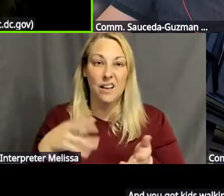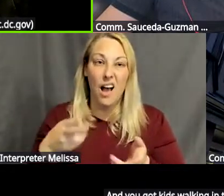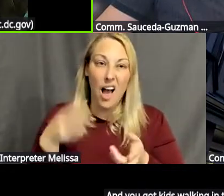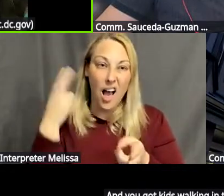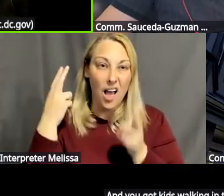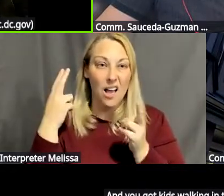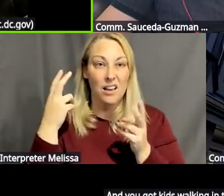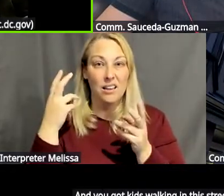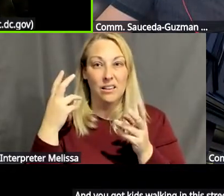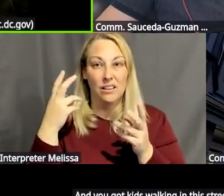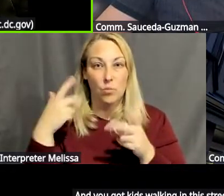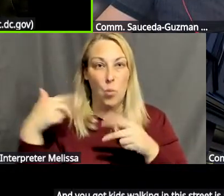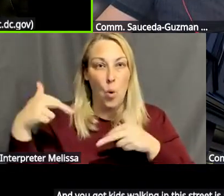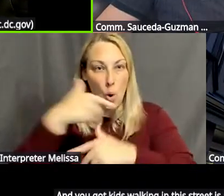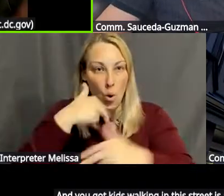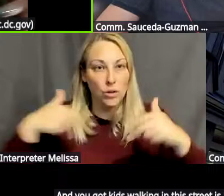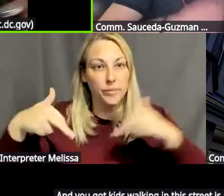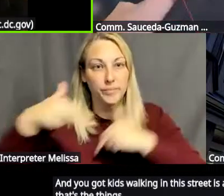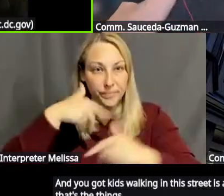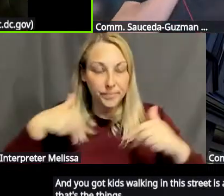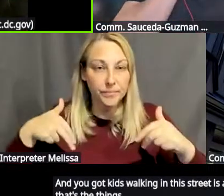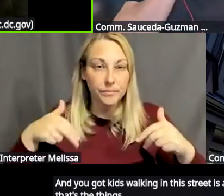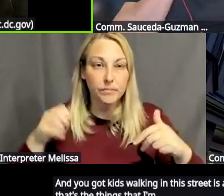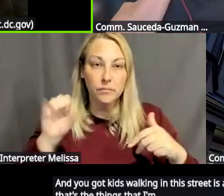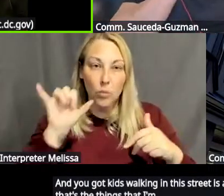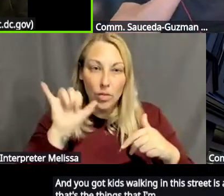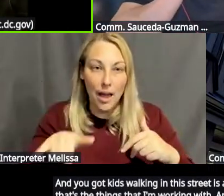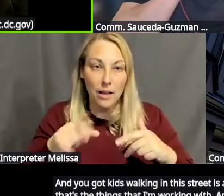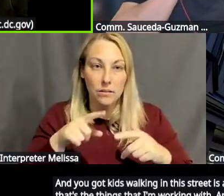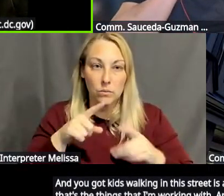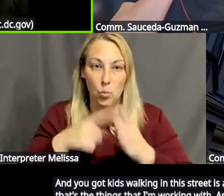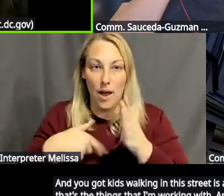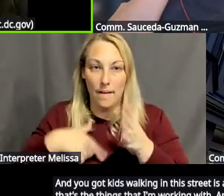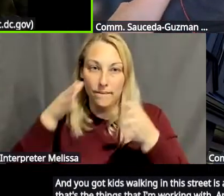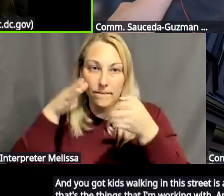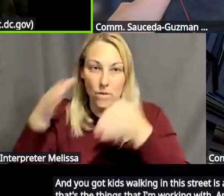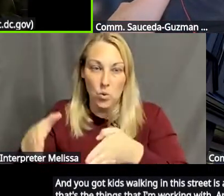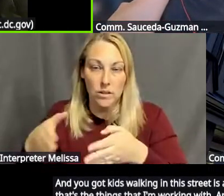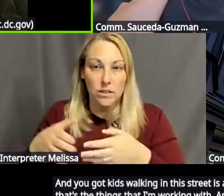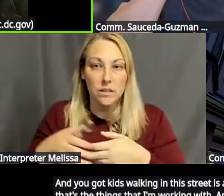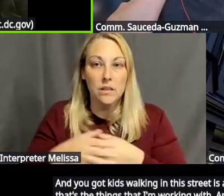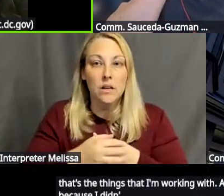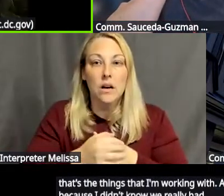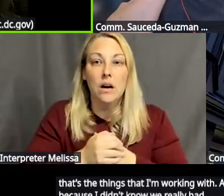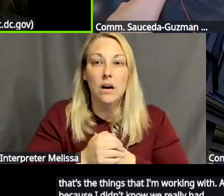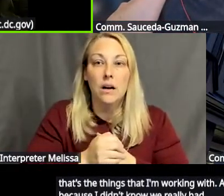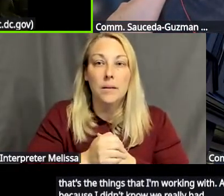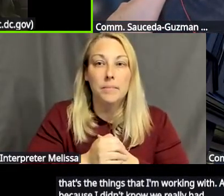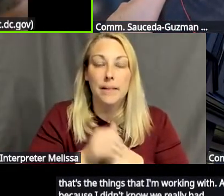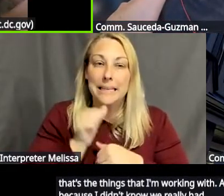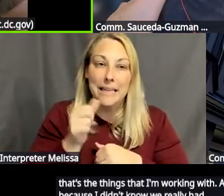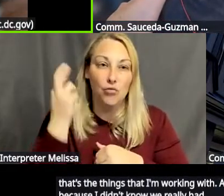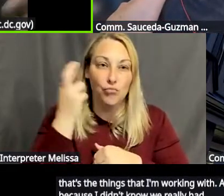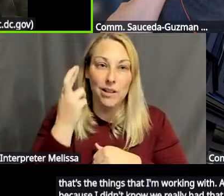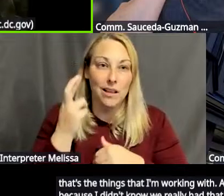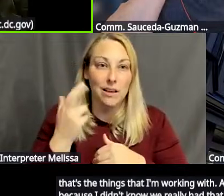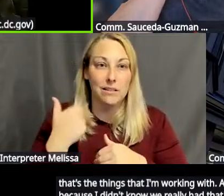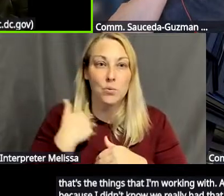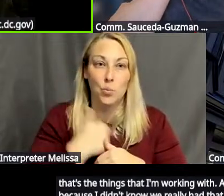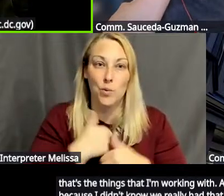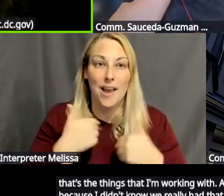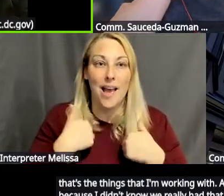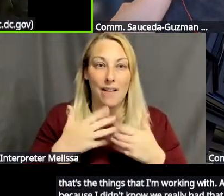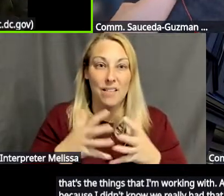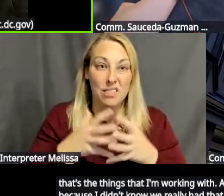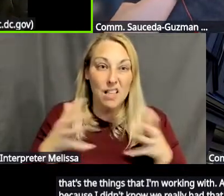folks. So those are the things that I'm working with. And even though I seen seniors, because I didn't know we really had that many seniors on the block, and some of them